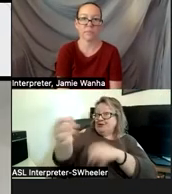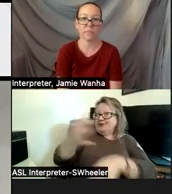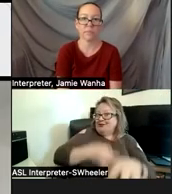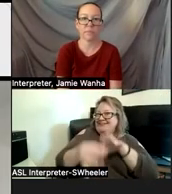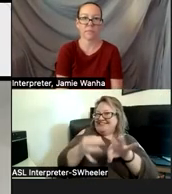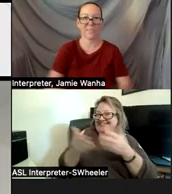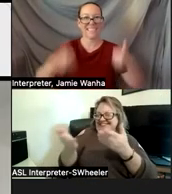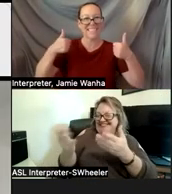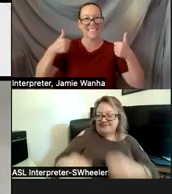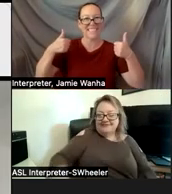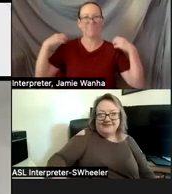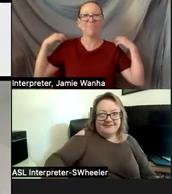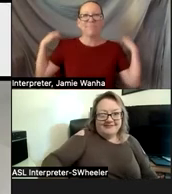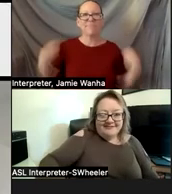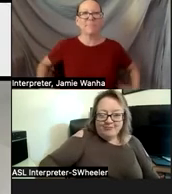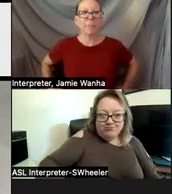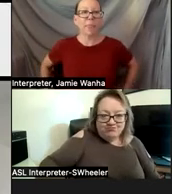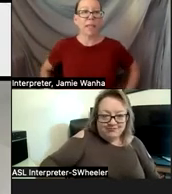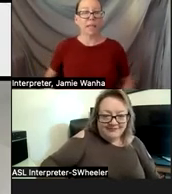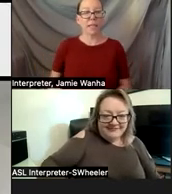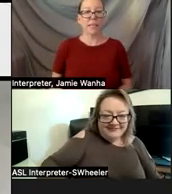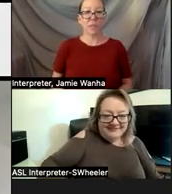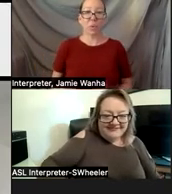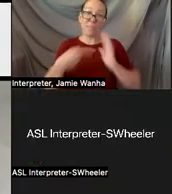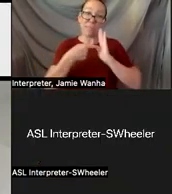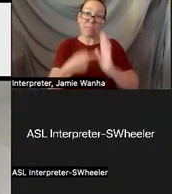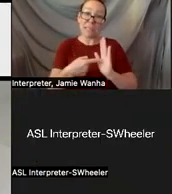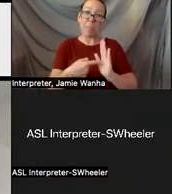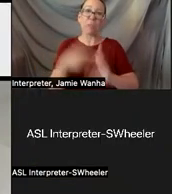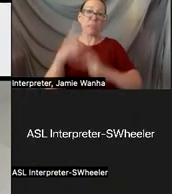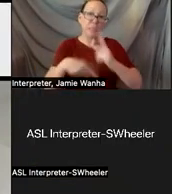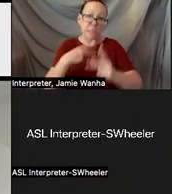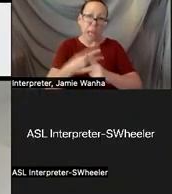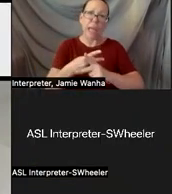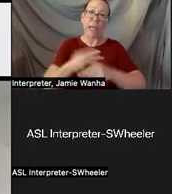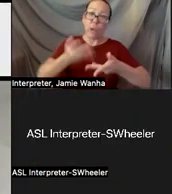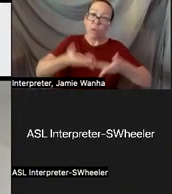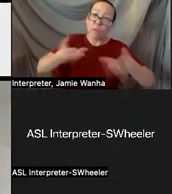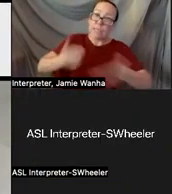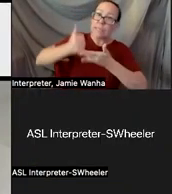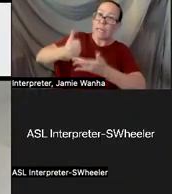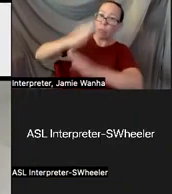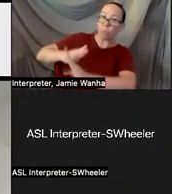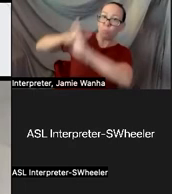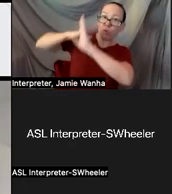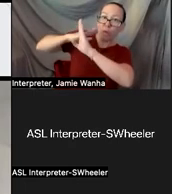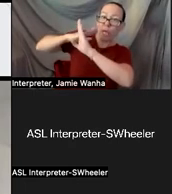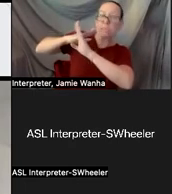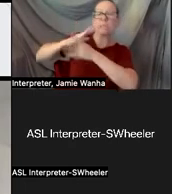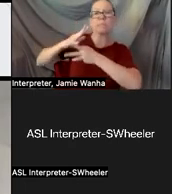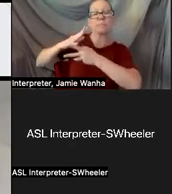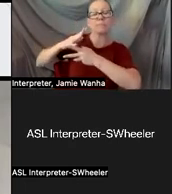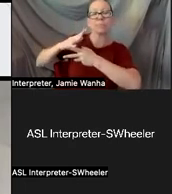that type of work kind of ends up looking like this. And so I just wanted to show some pictures of what really good structural